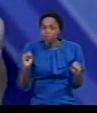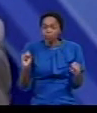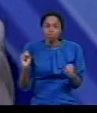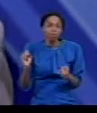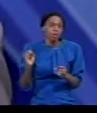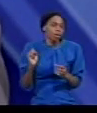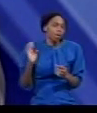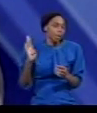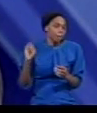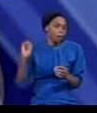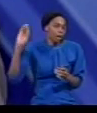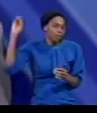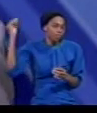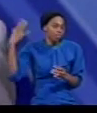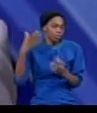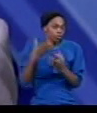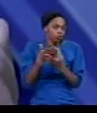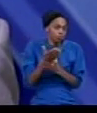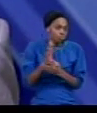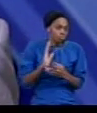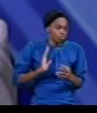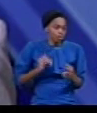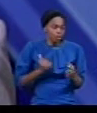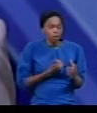our Lord Jesus Christ.